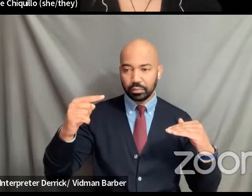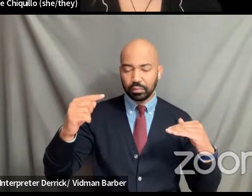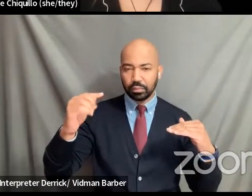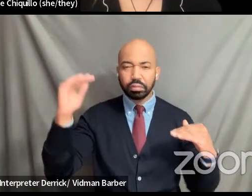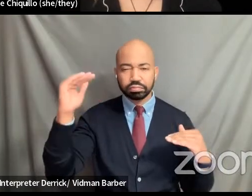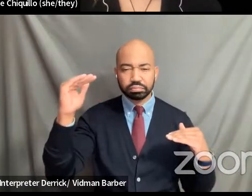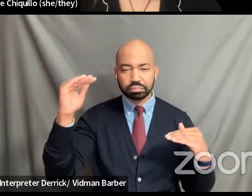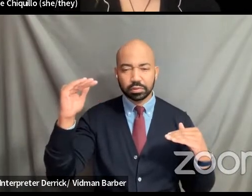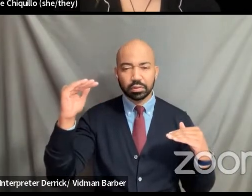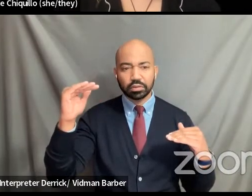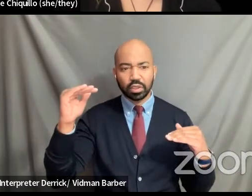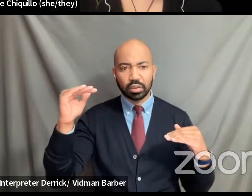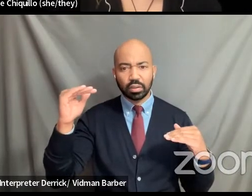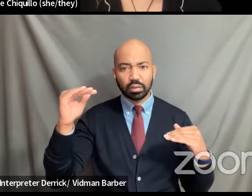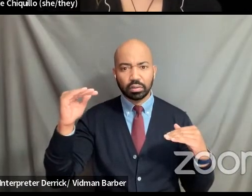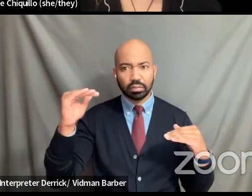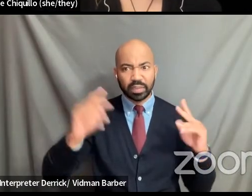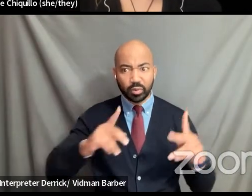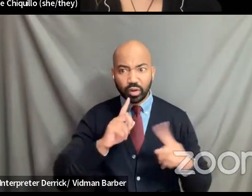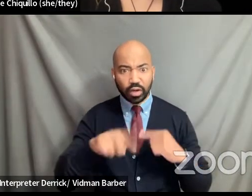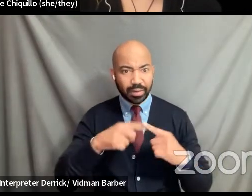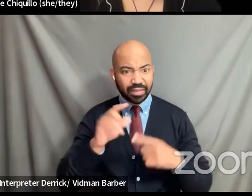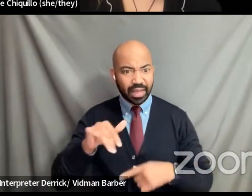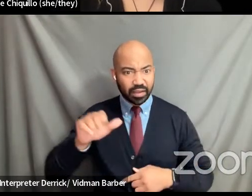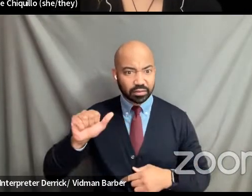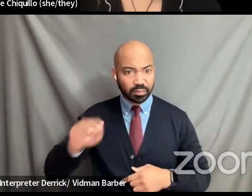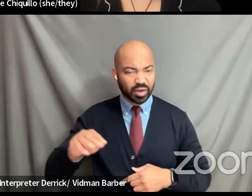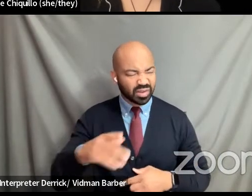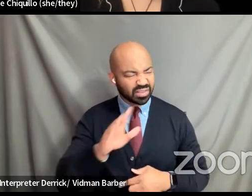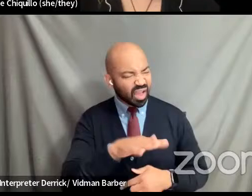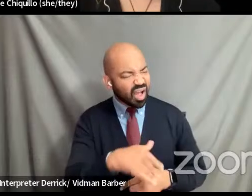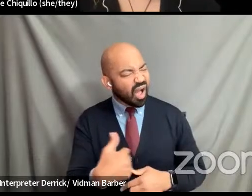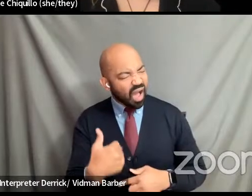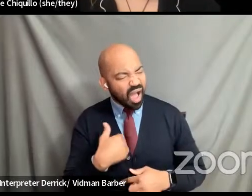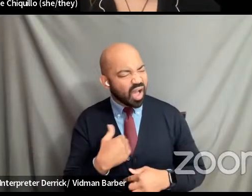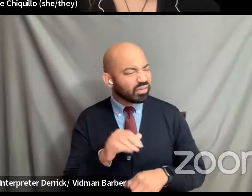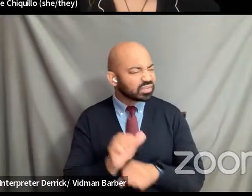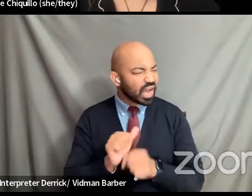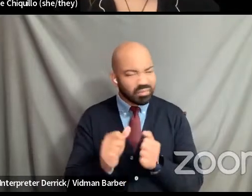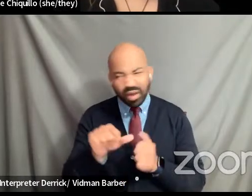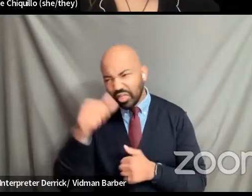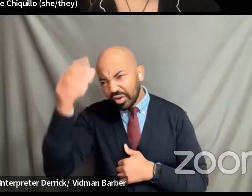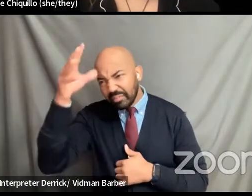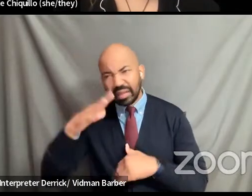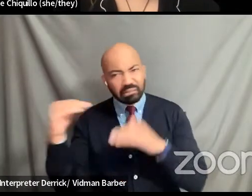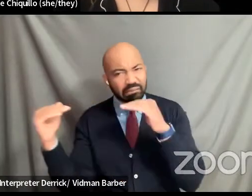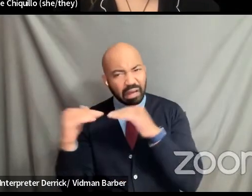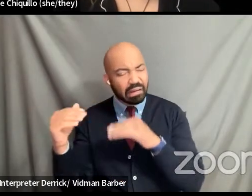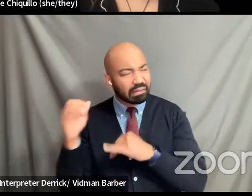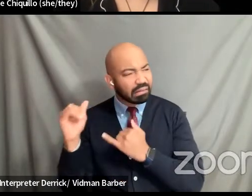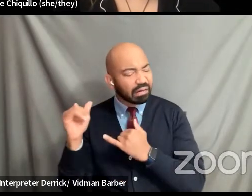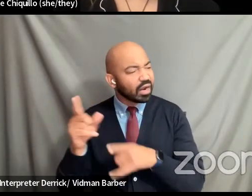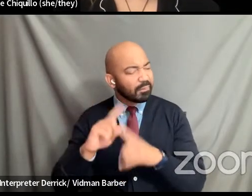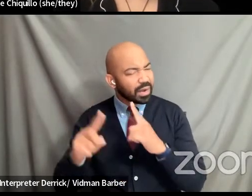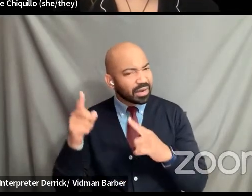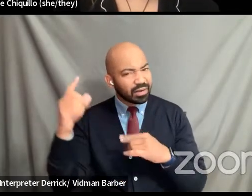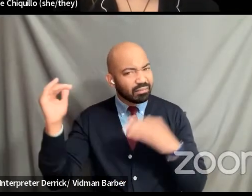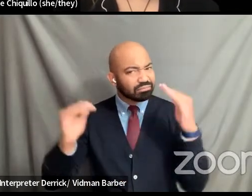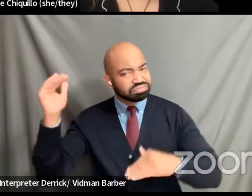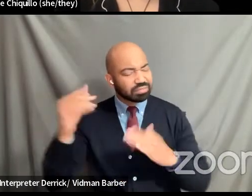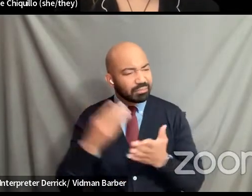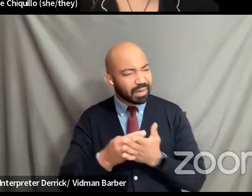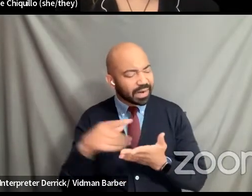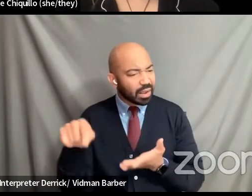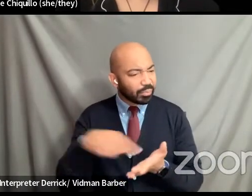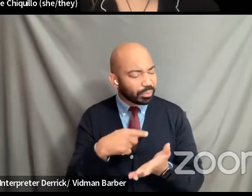hey, actually, I'm doing the same exact job as my male counterparts, and yet I'm not making the same amount of money. And it took people being vocal about